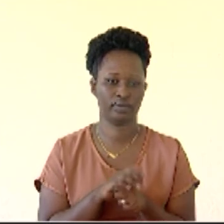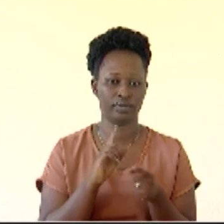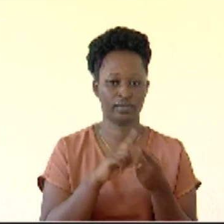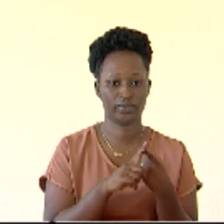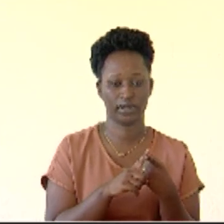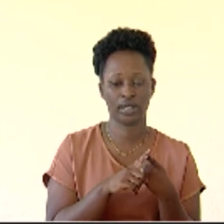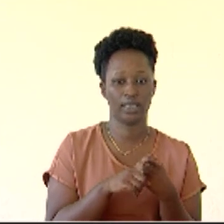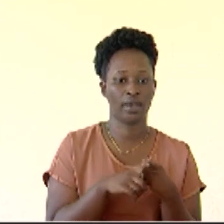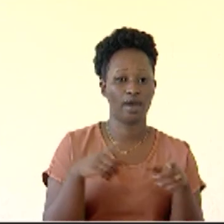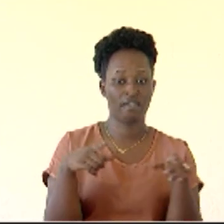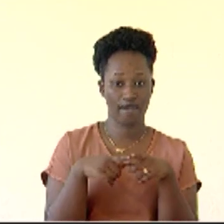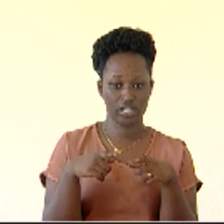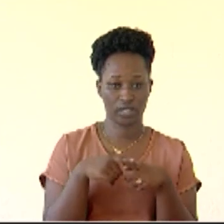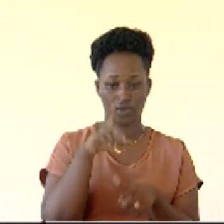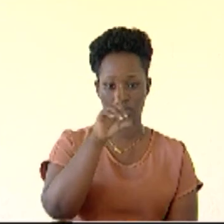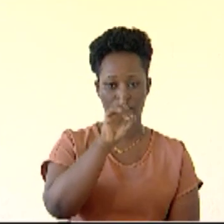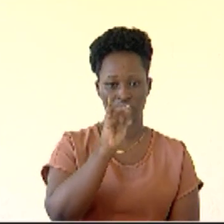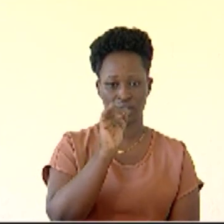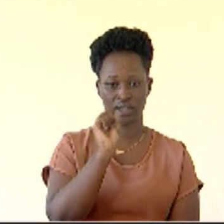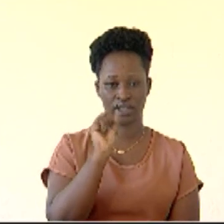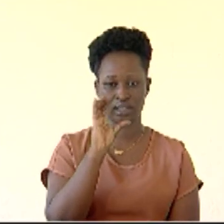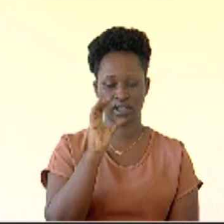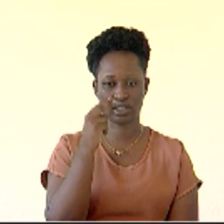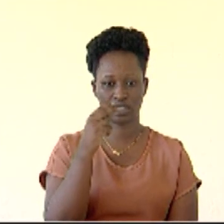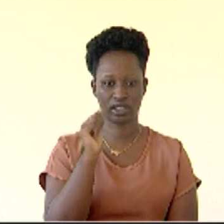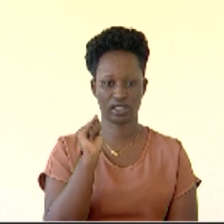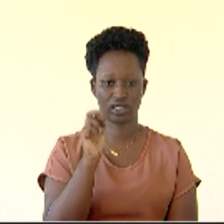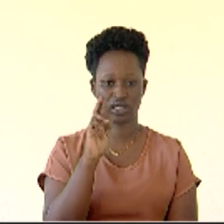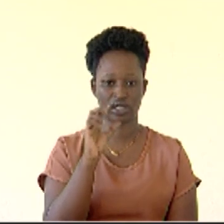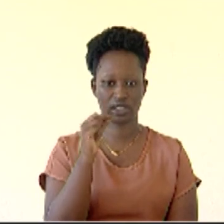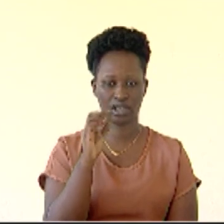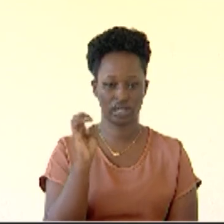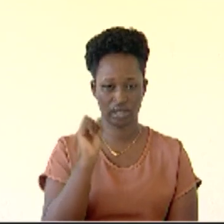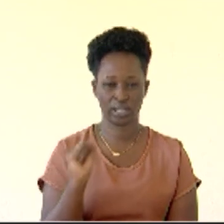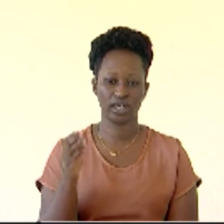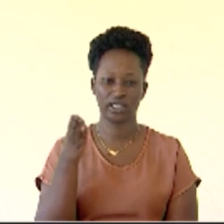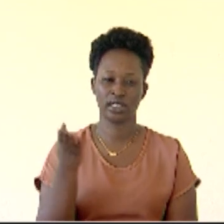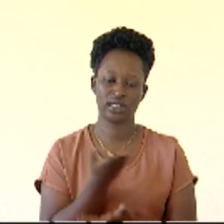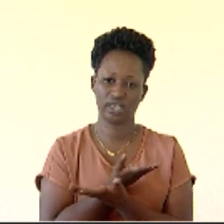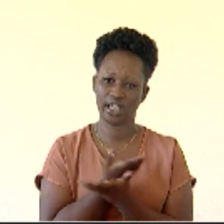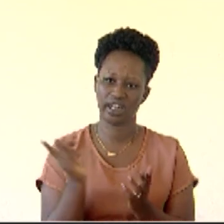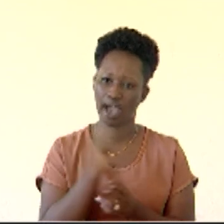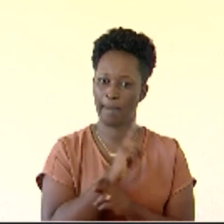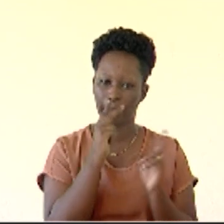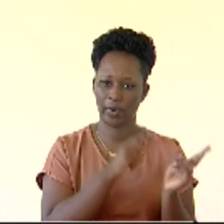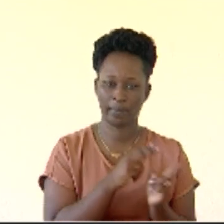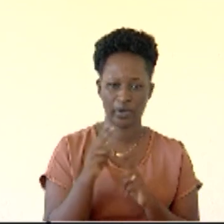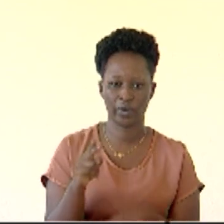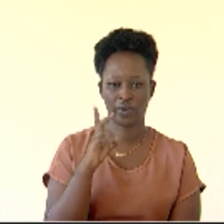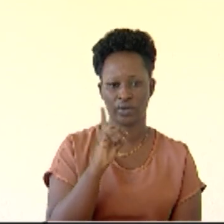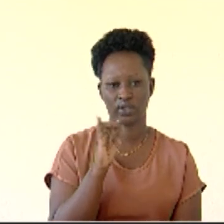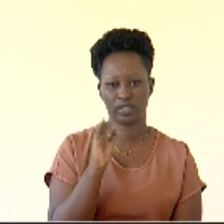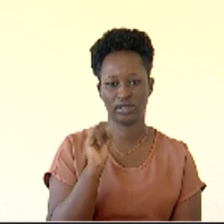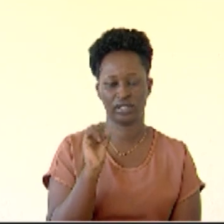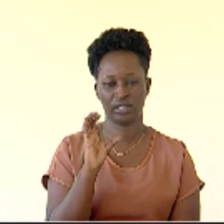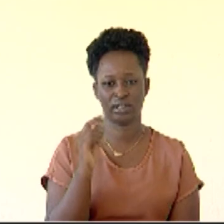vaginal discharges. This is any abdominal discharge from the vagina. And it can be a wet discharge with